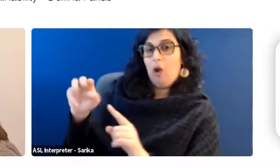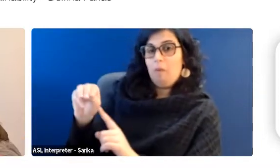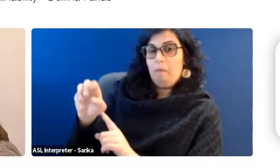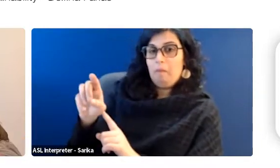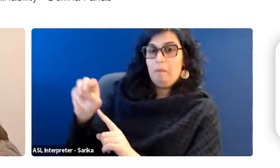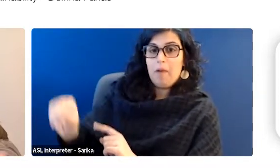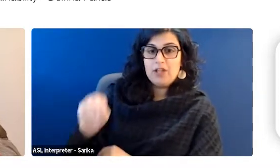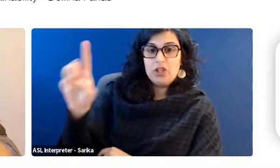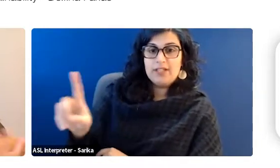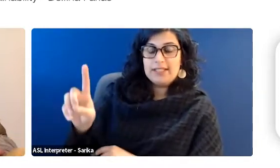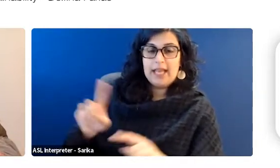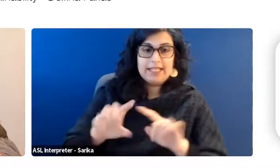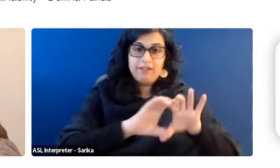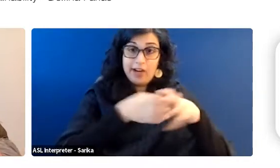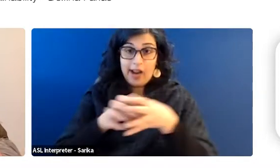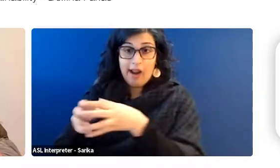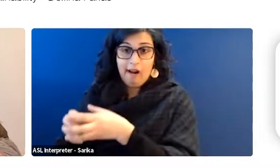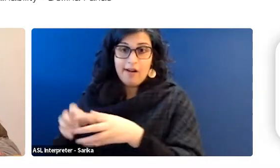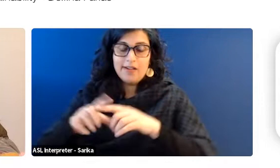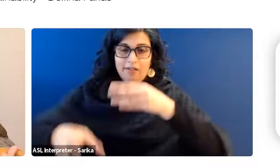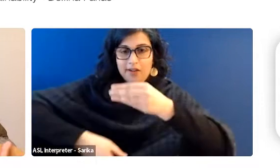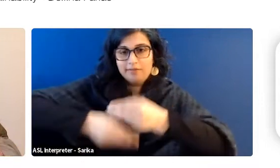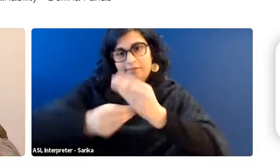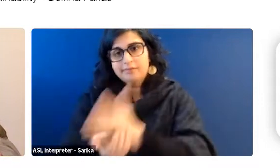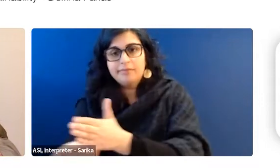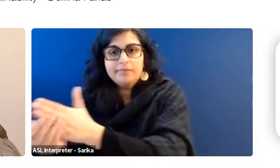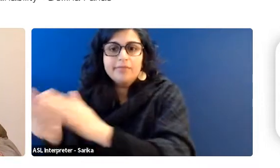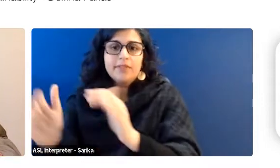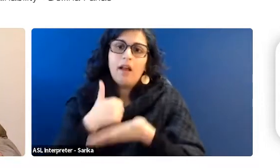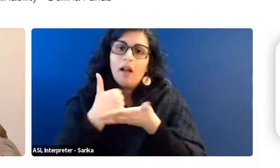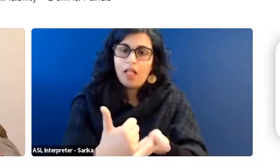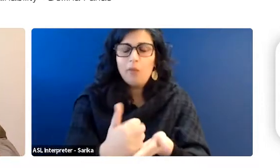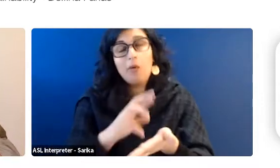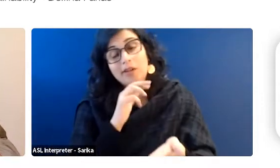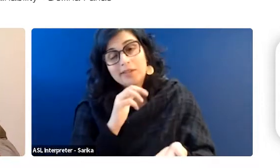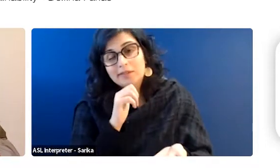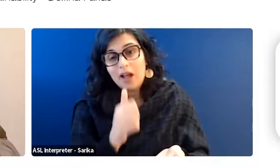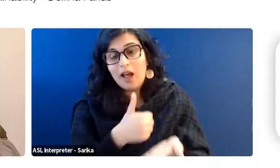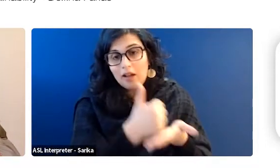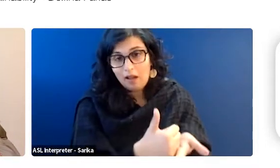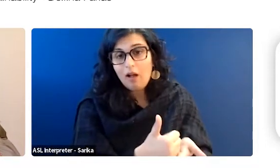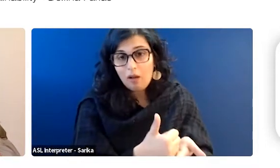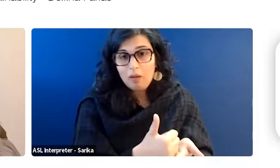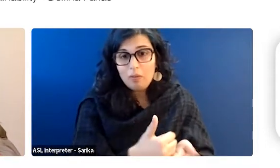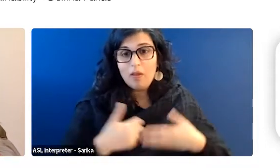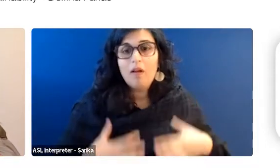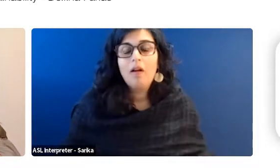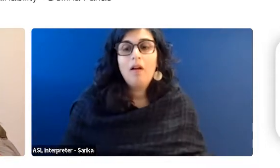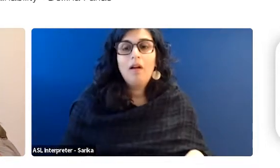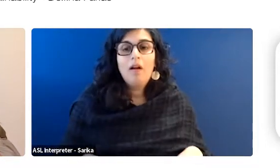different categories. There are different attachments that can help or not help the garment be more